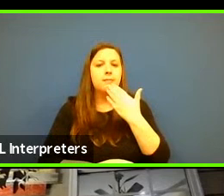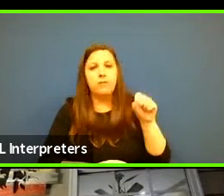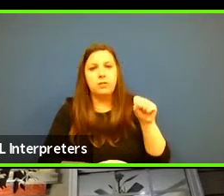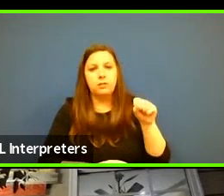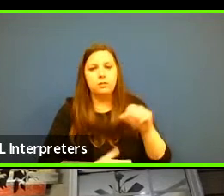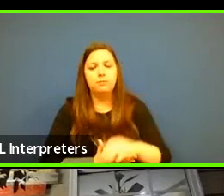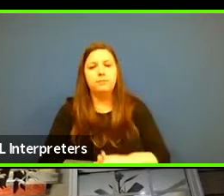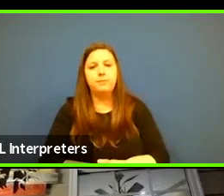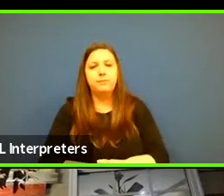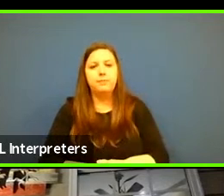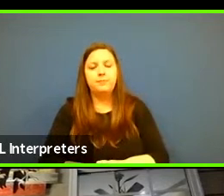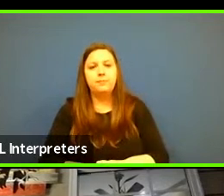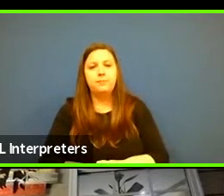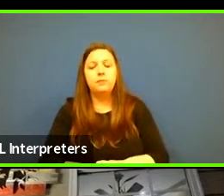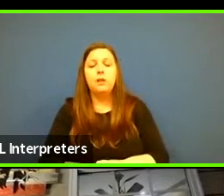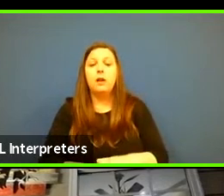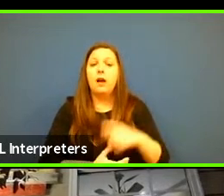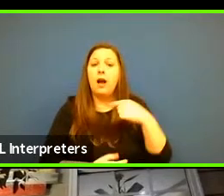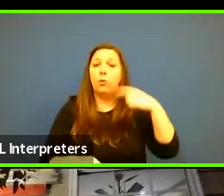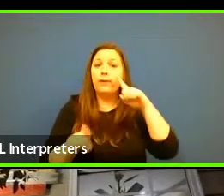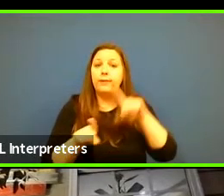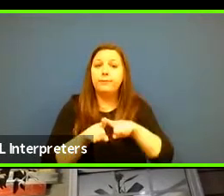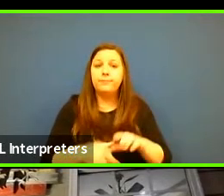I agree.